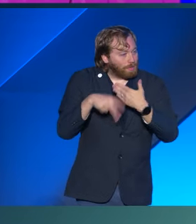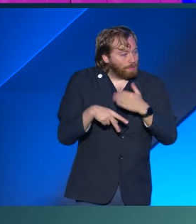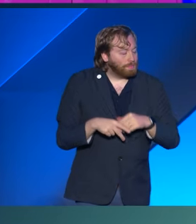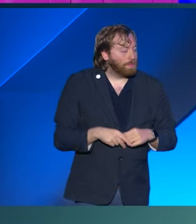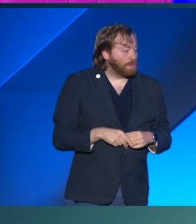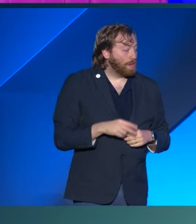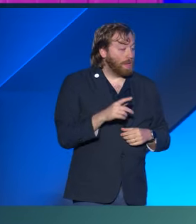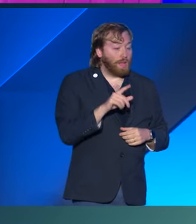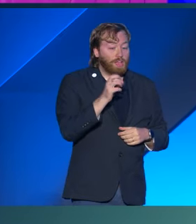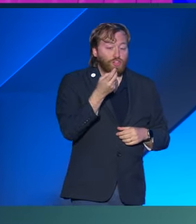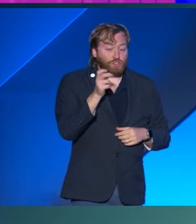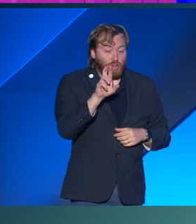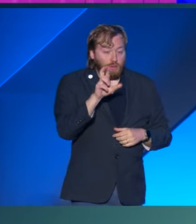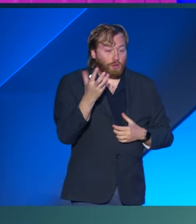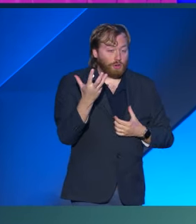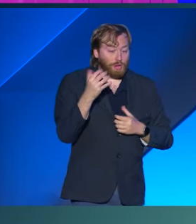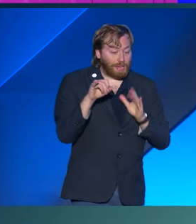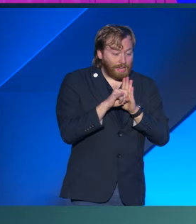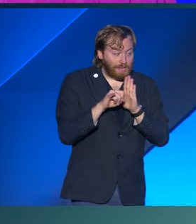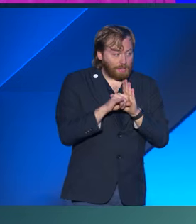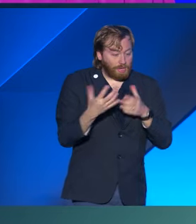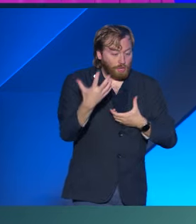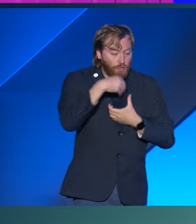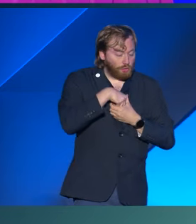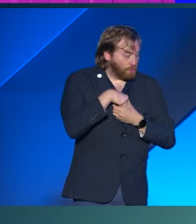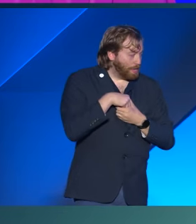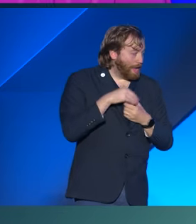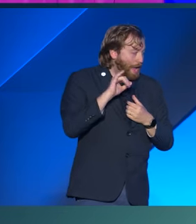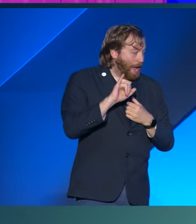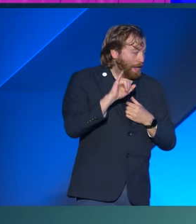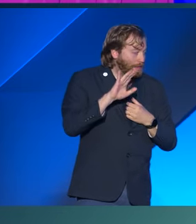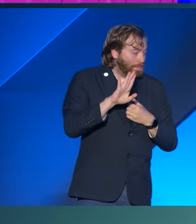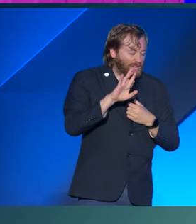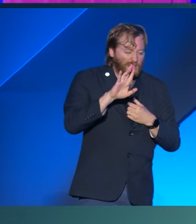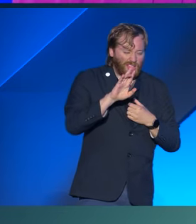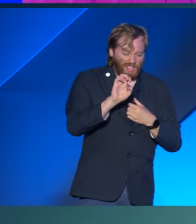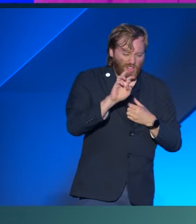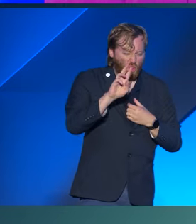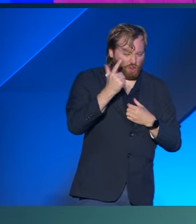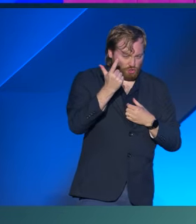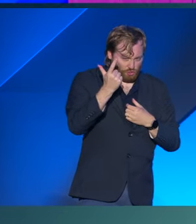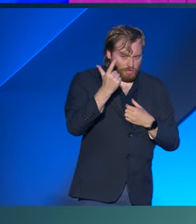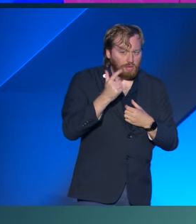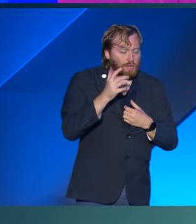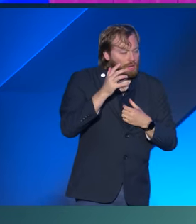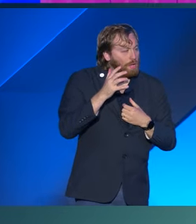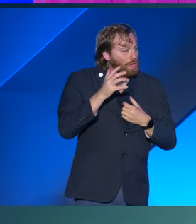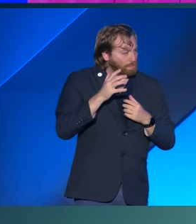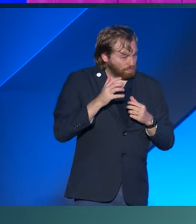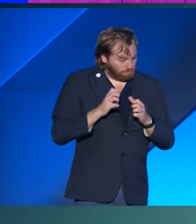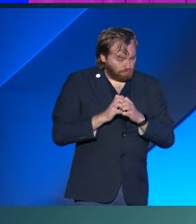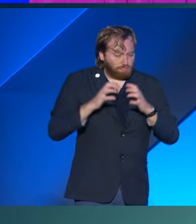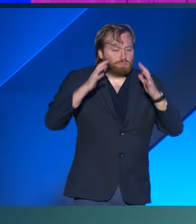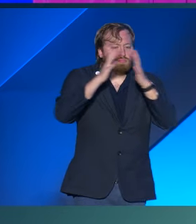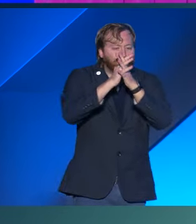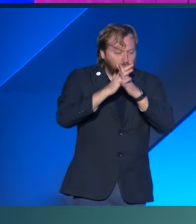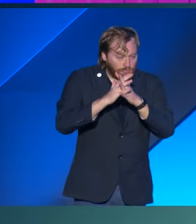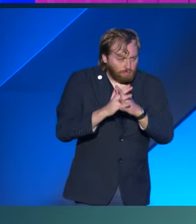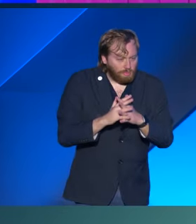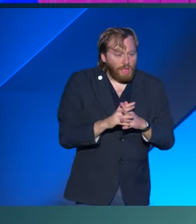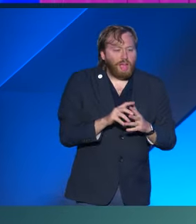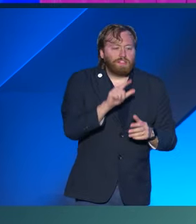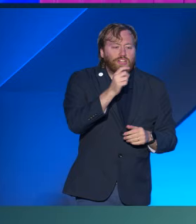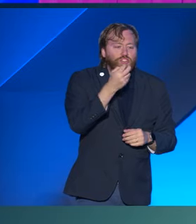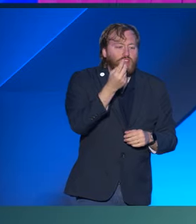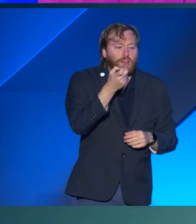Identity Inclusion Business Resource Group, or IBRG, conceptualized and led the establishment of Indeed's